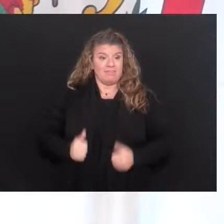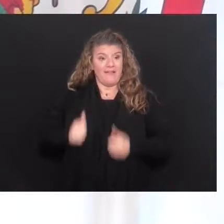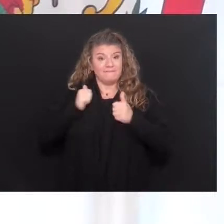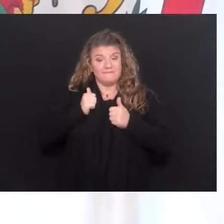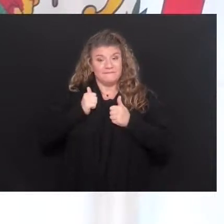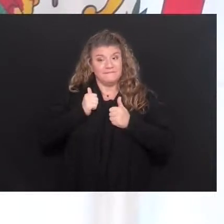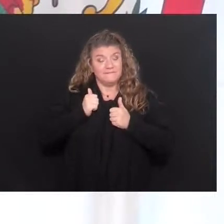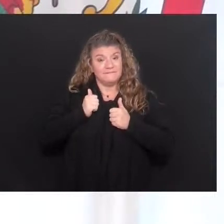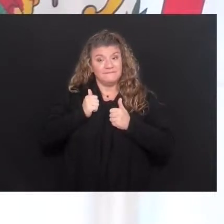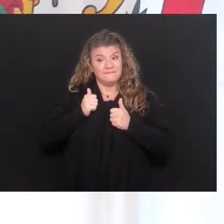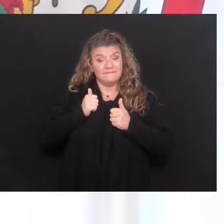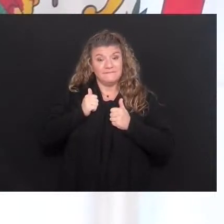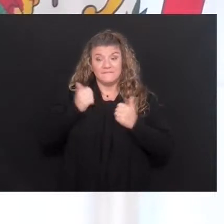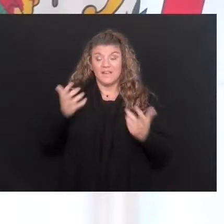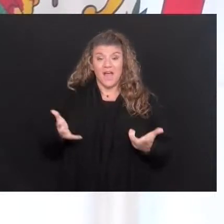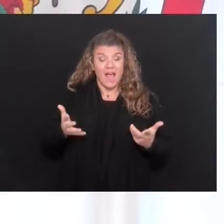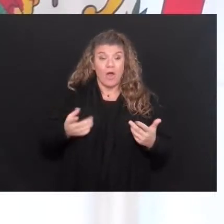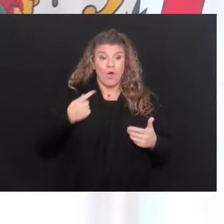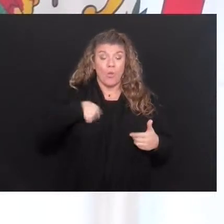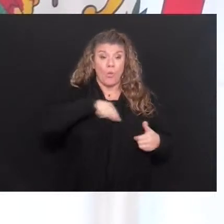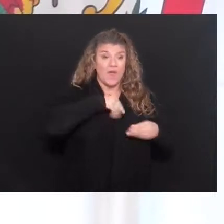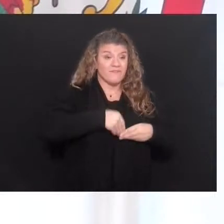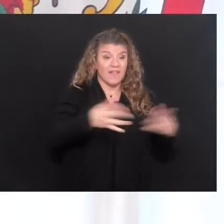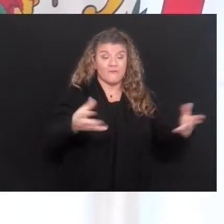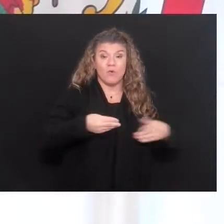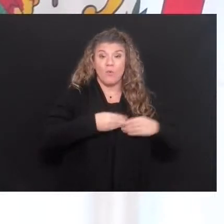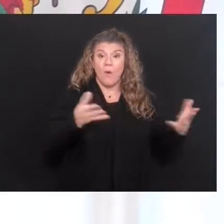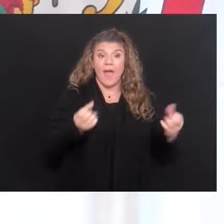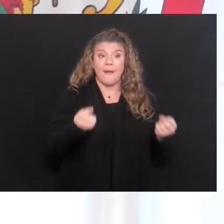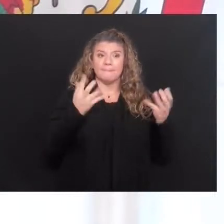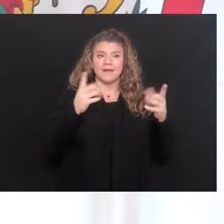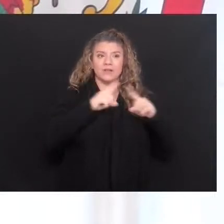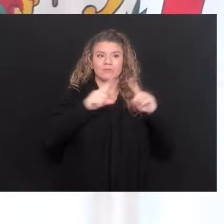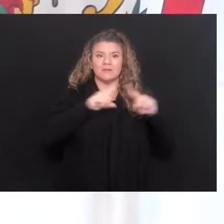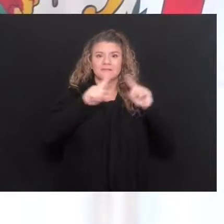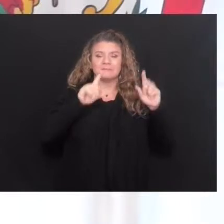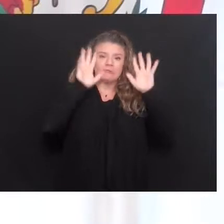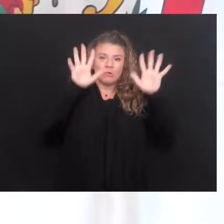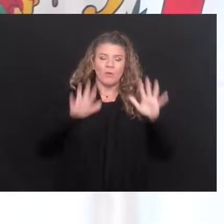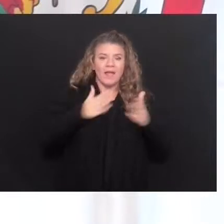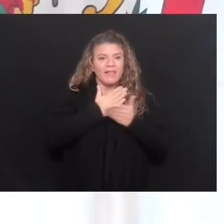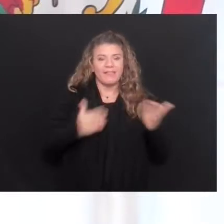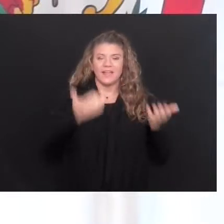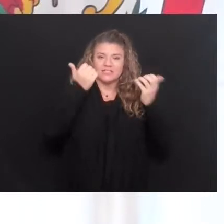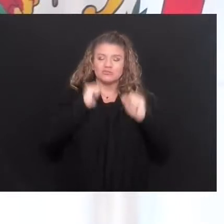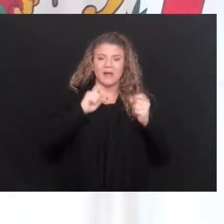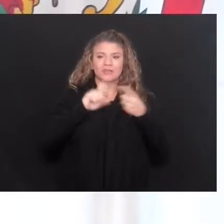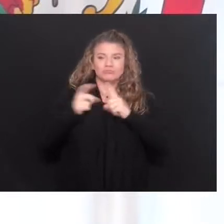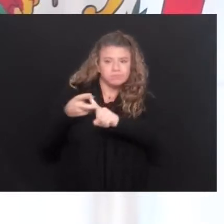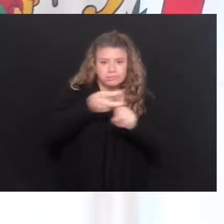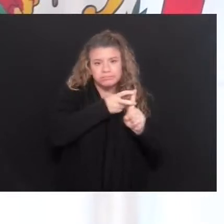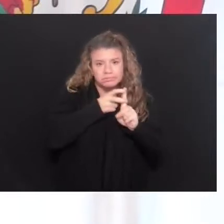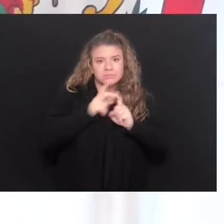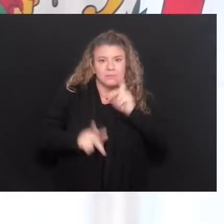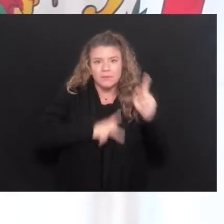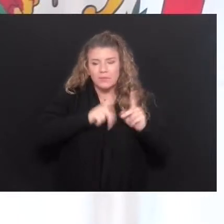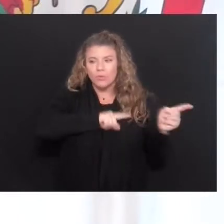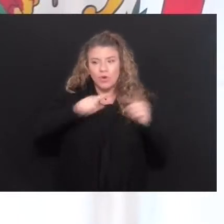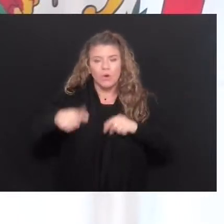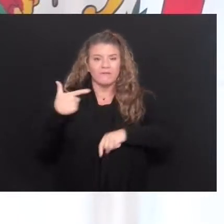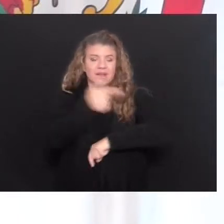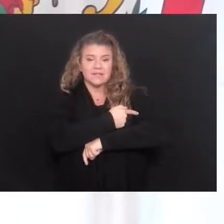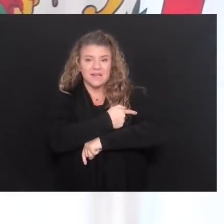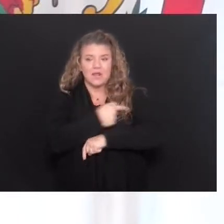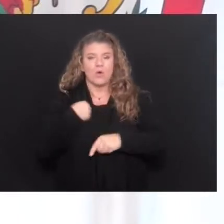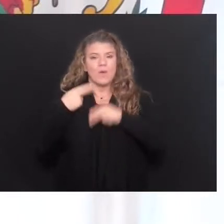We've given away a lot of incredible prizes all across our state trying to incentivize people to get vaccinated. We